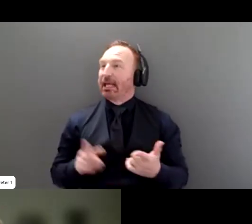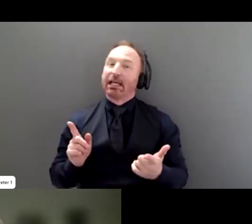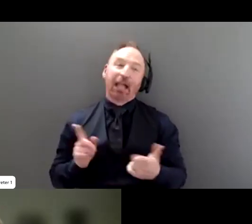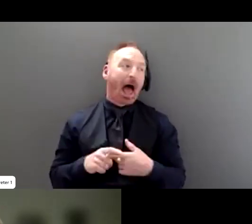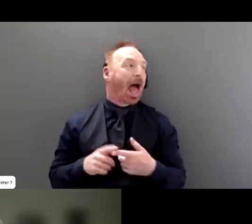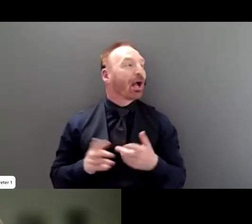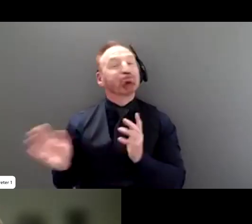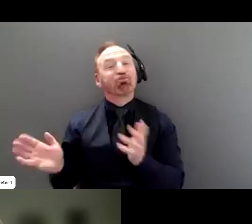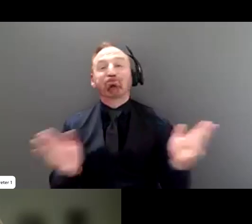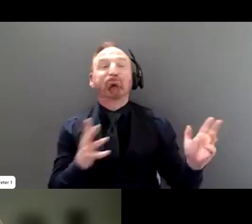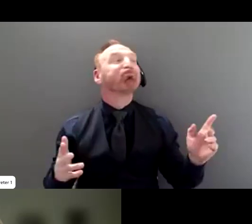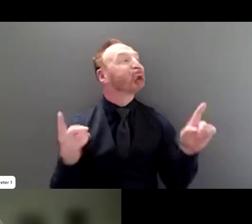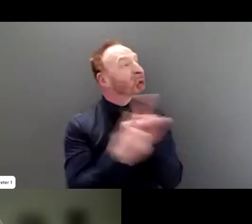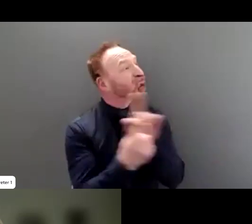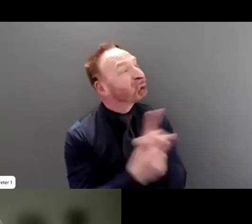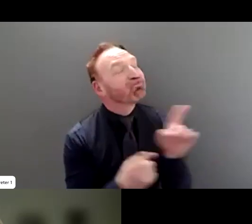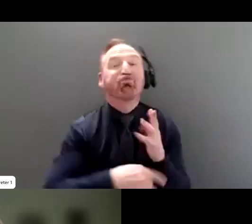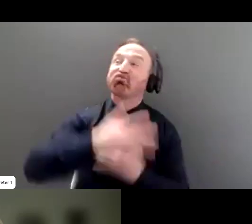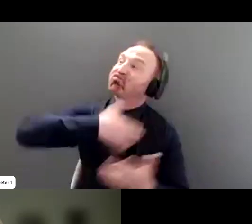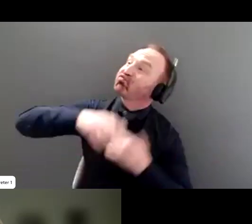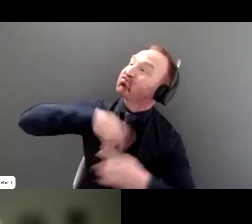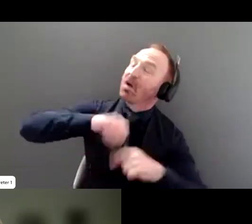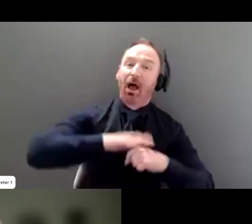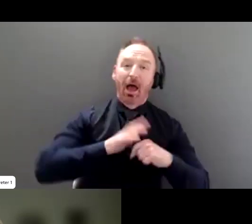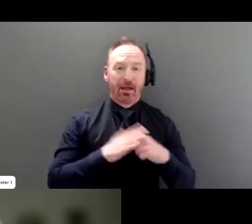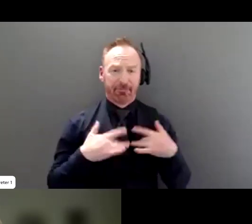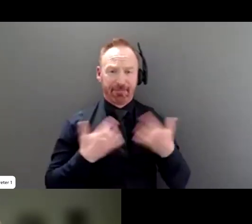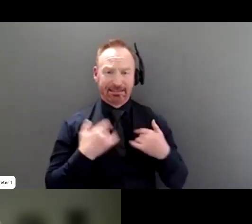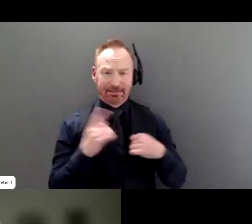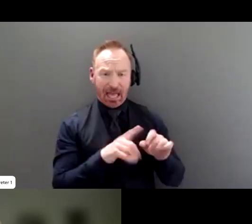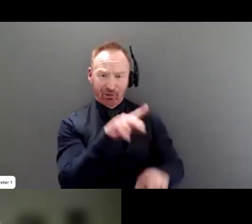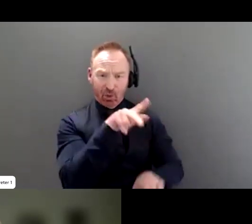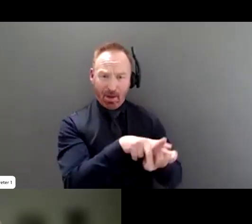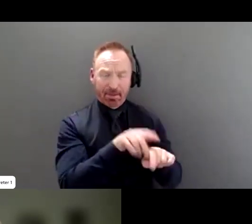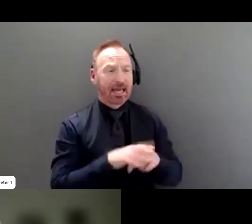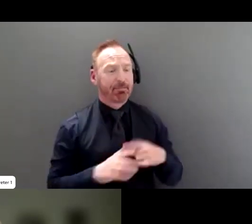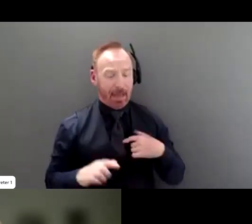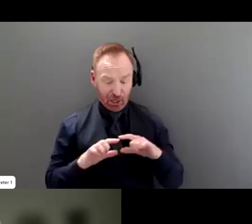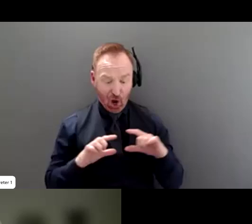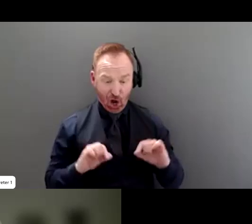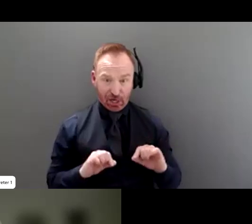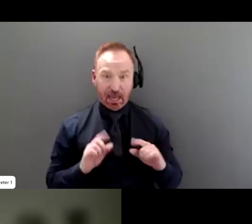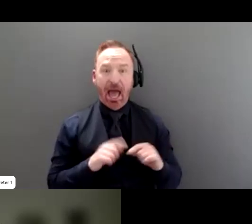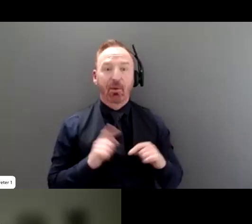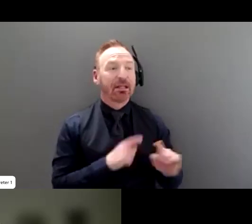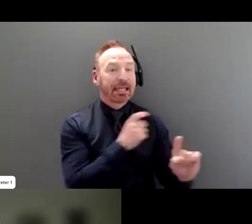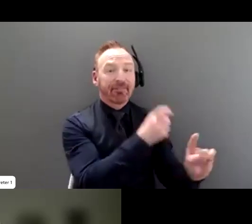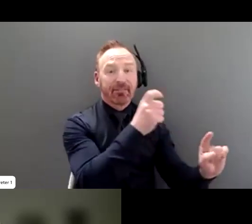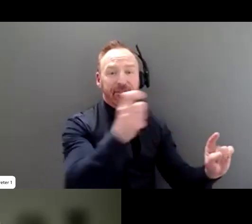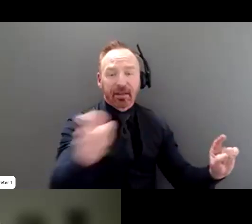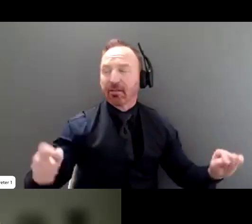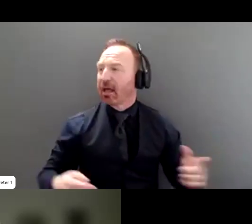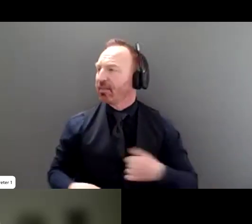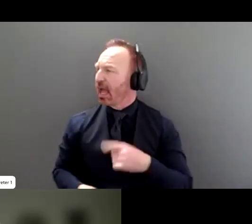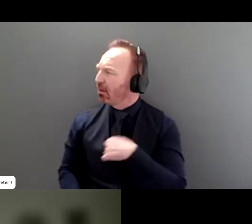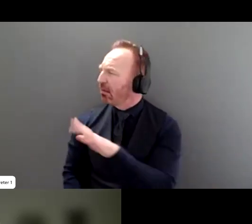people at random events, and I give them my card, and they're like, "What is this? Like, what are you doing?" And I explain what I do, and they're like, "Economic abuse, what's